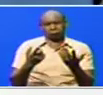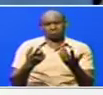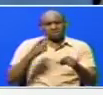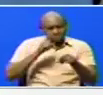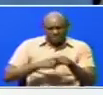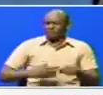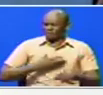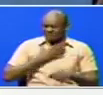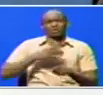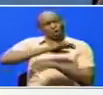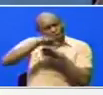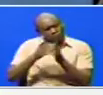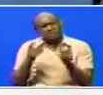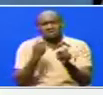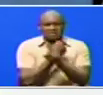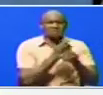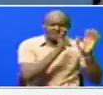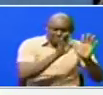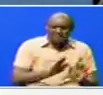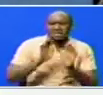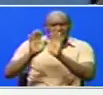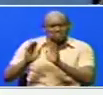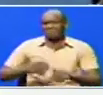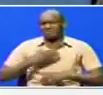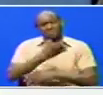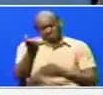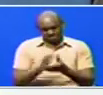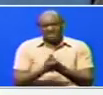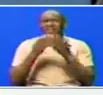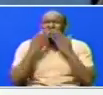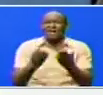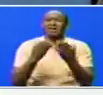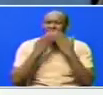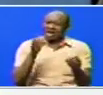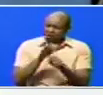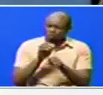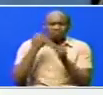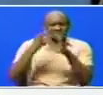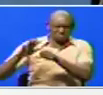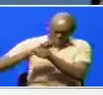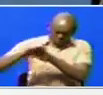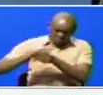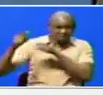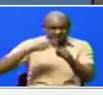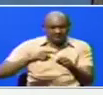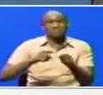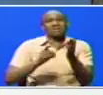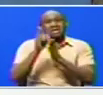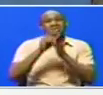traverse this country in different campaigns. I want to thank them for turning out in large numbers on the 8th.